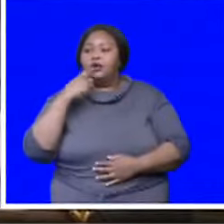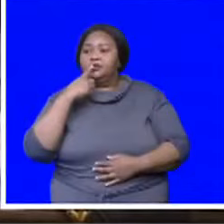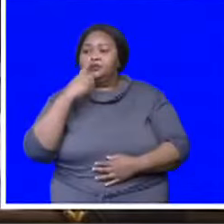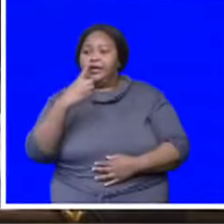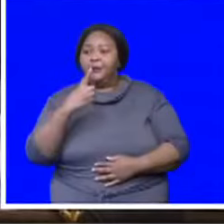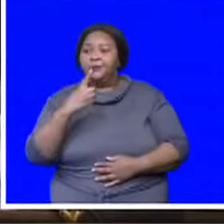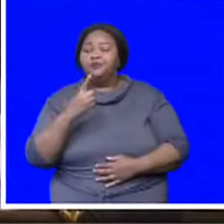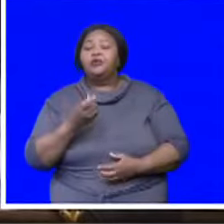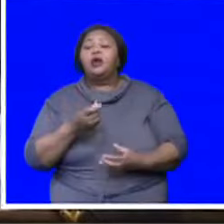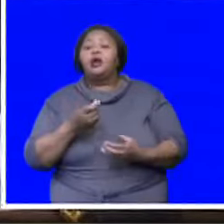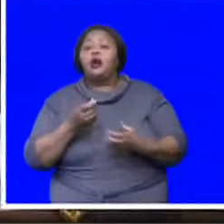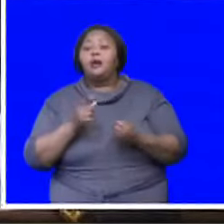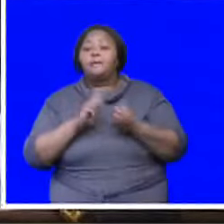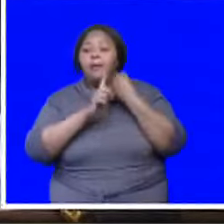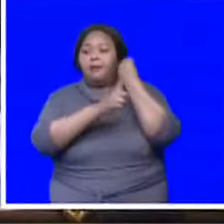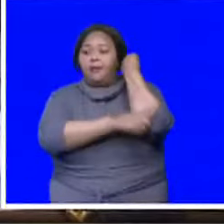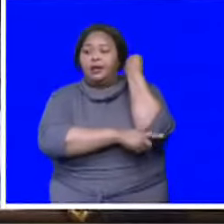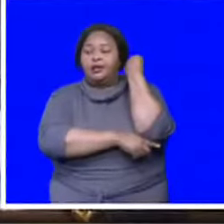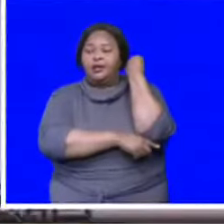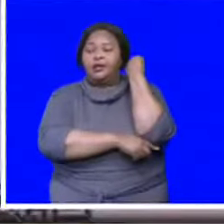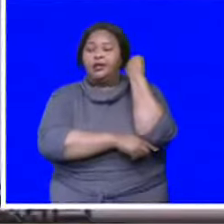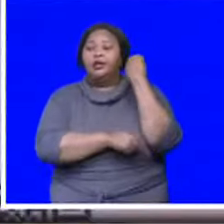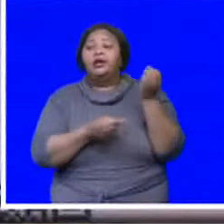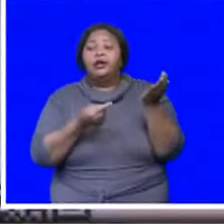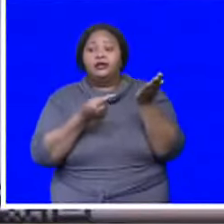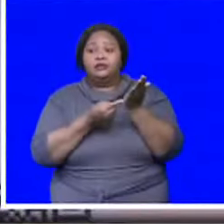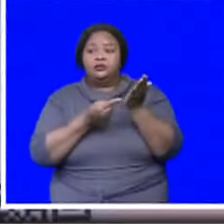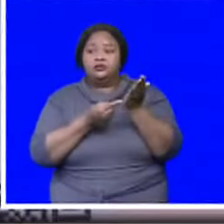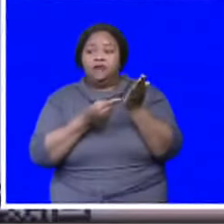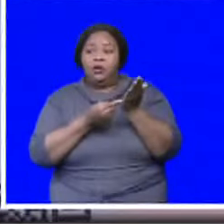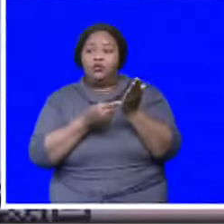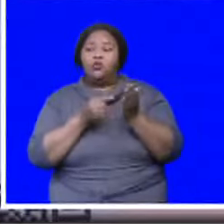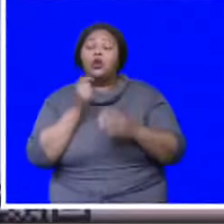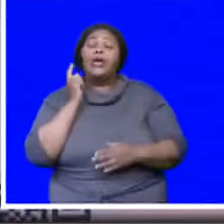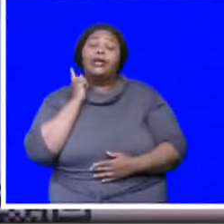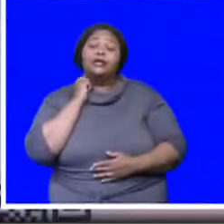as it has proven that it helps improve the quality of lives.